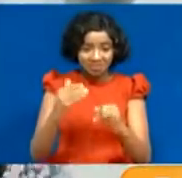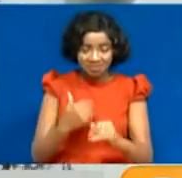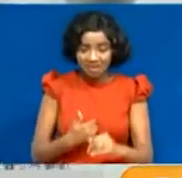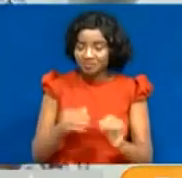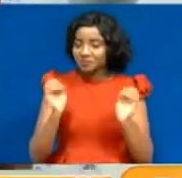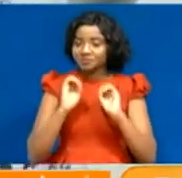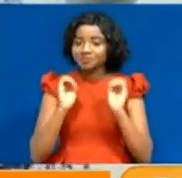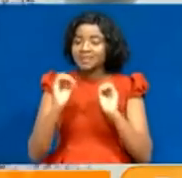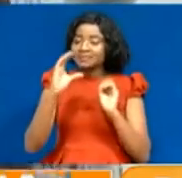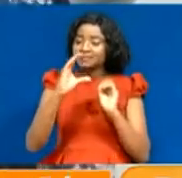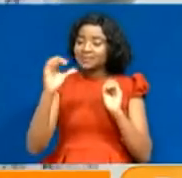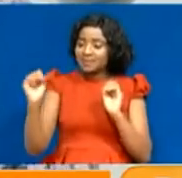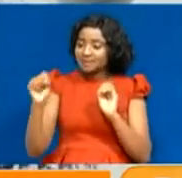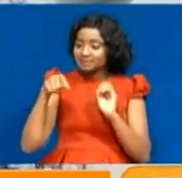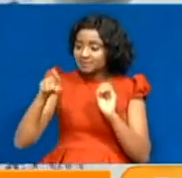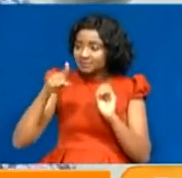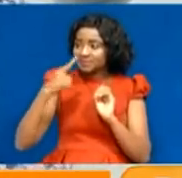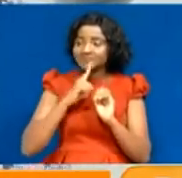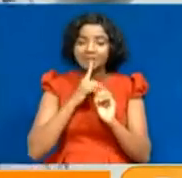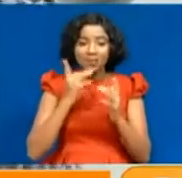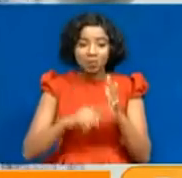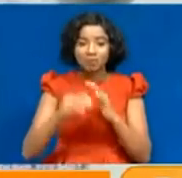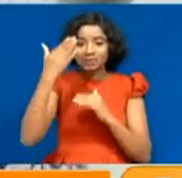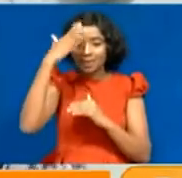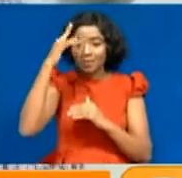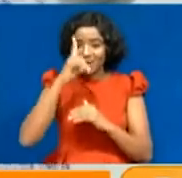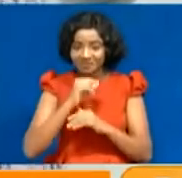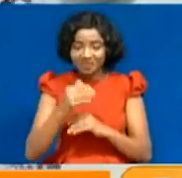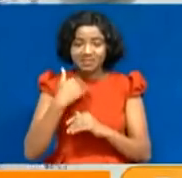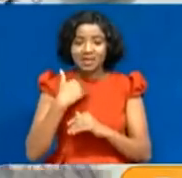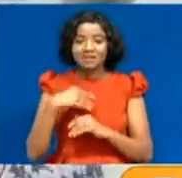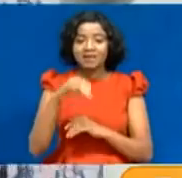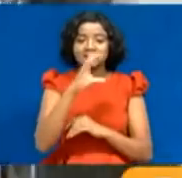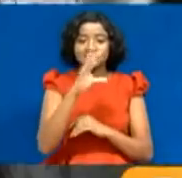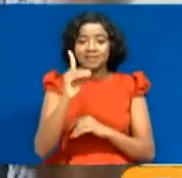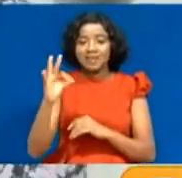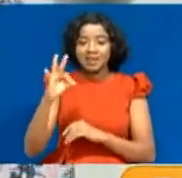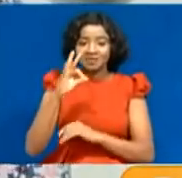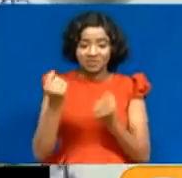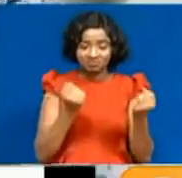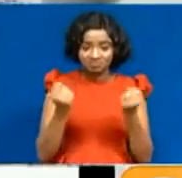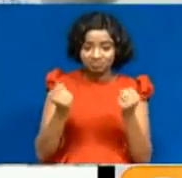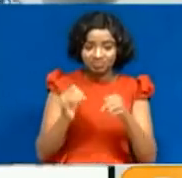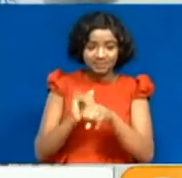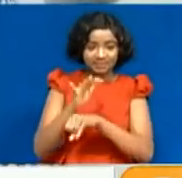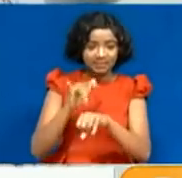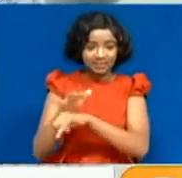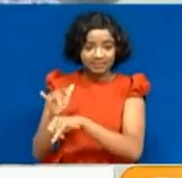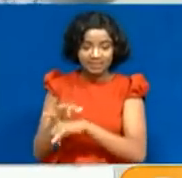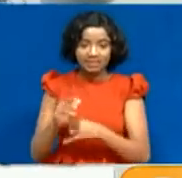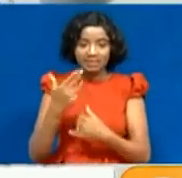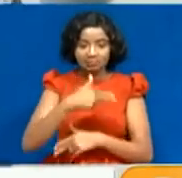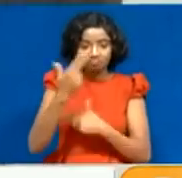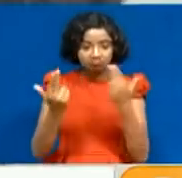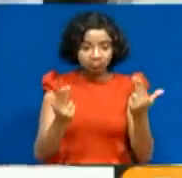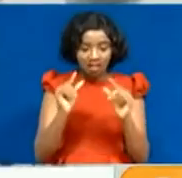he is aware of a government vehicle, a CDF vehicle, distributing pellets to the people. He said himself, and he knows